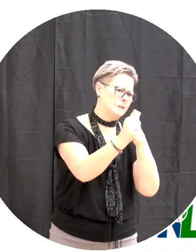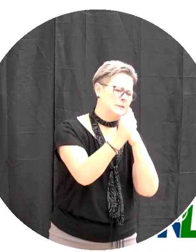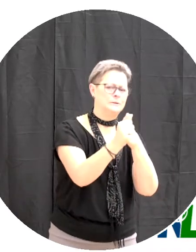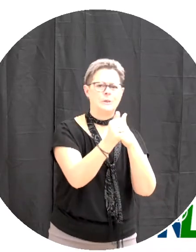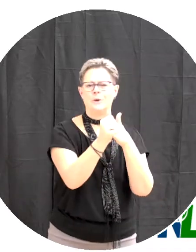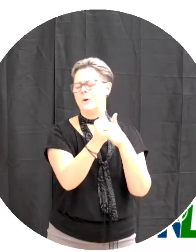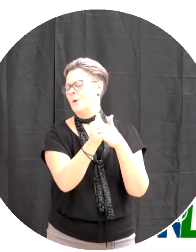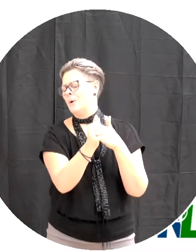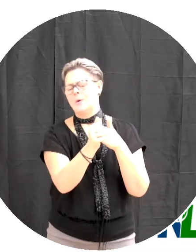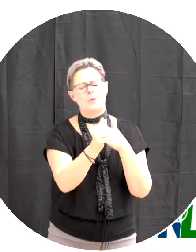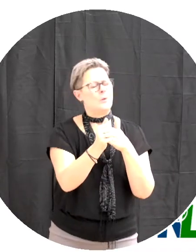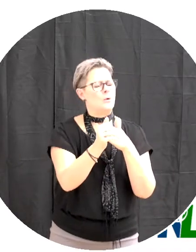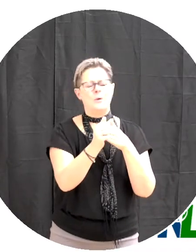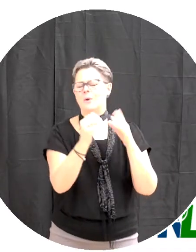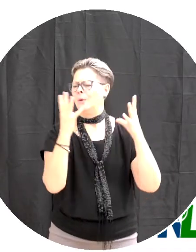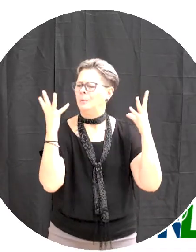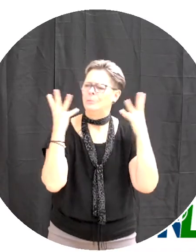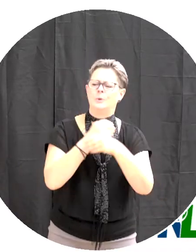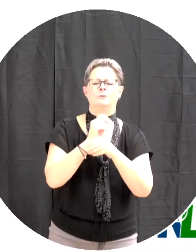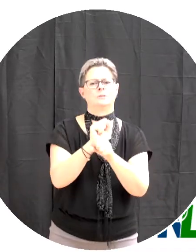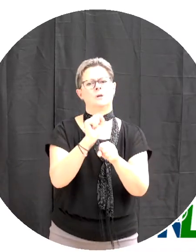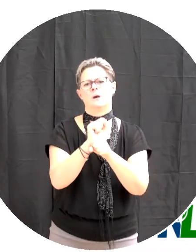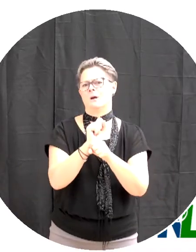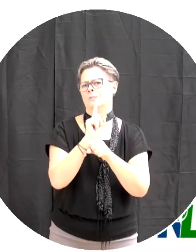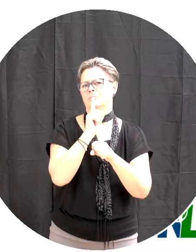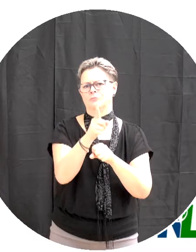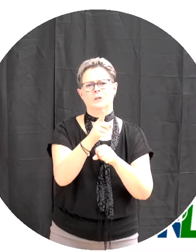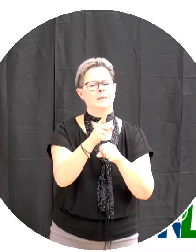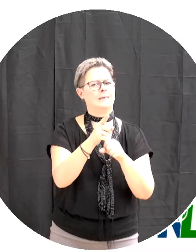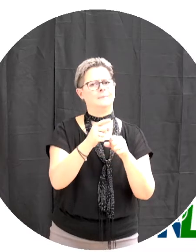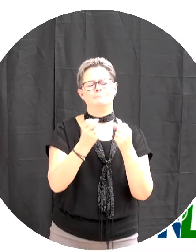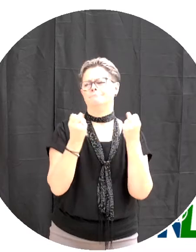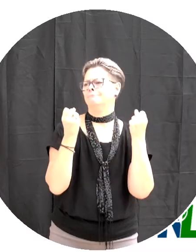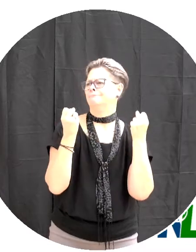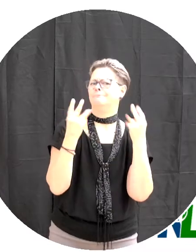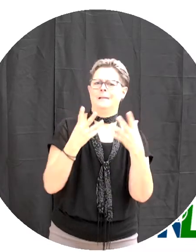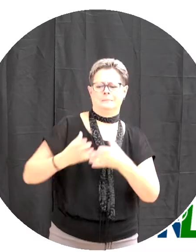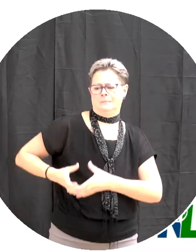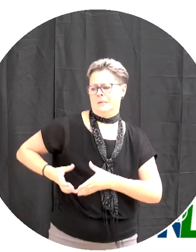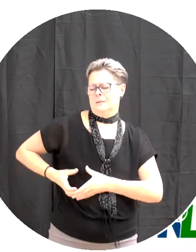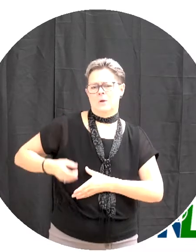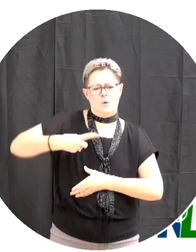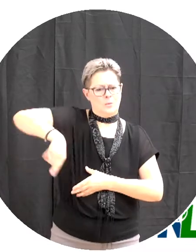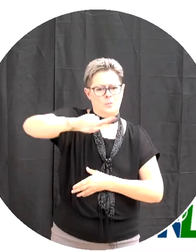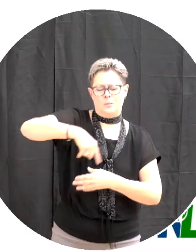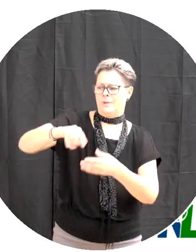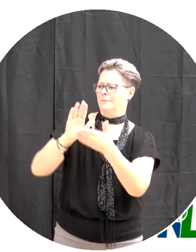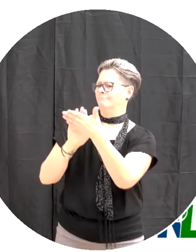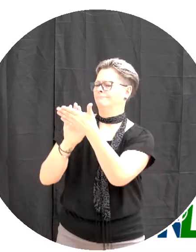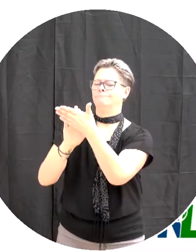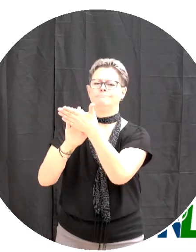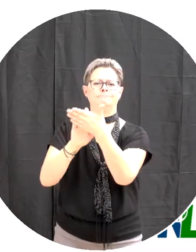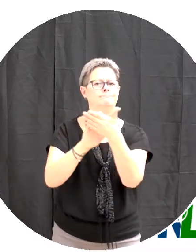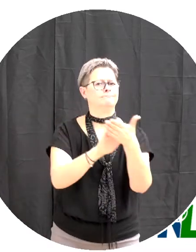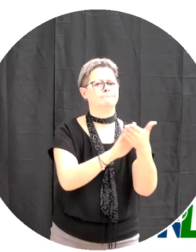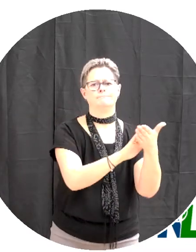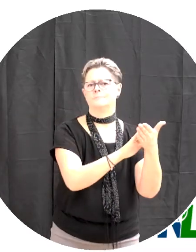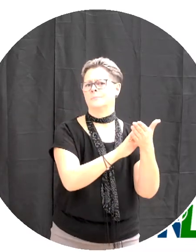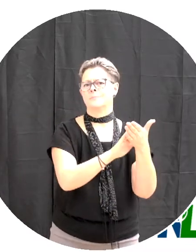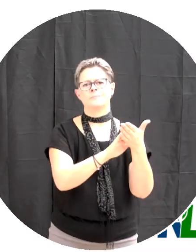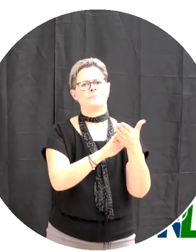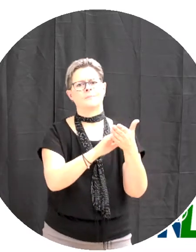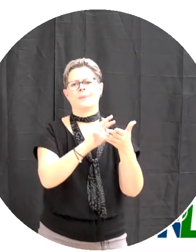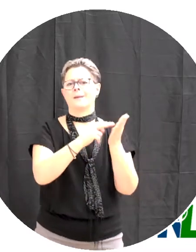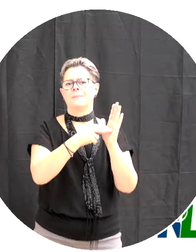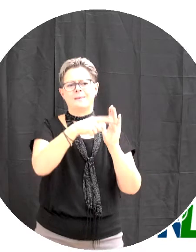a tremendous job, and a lot of our custodial staff are appreciated for many different things that they do, little niceties like adding a bike